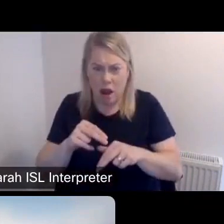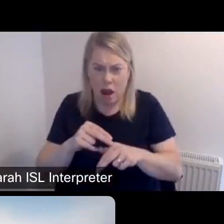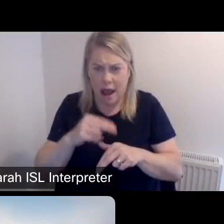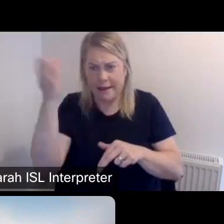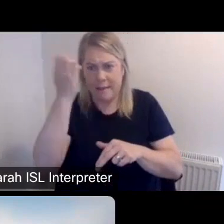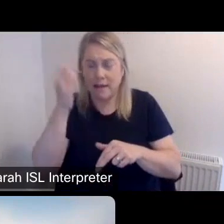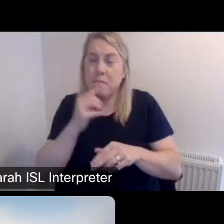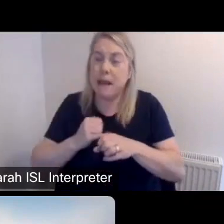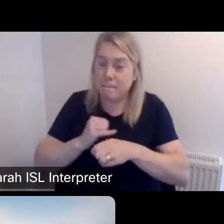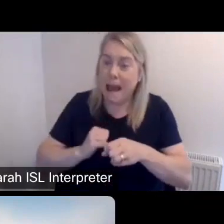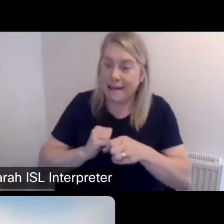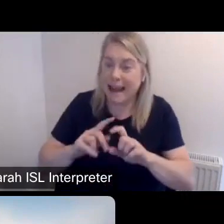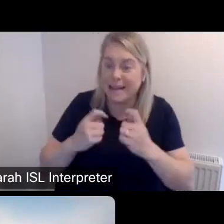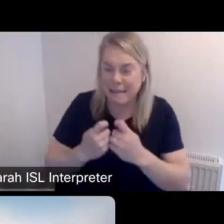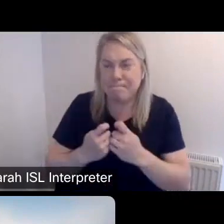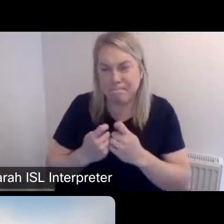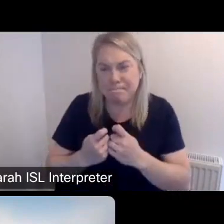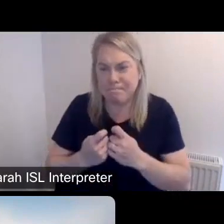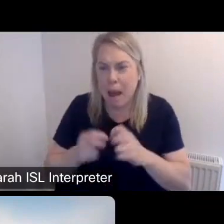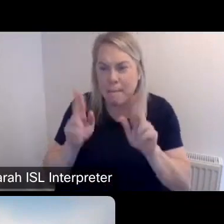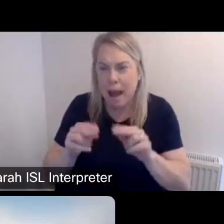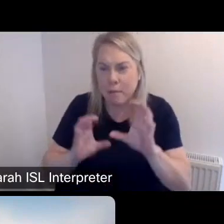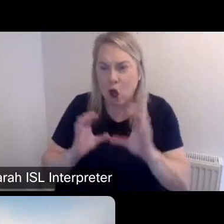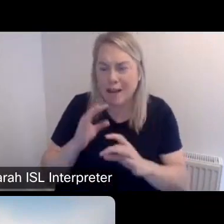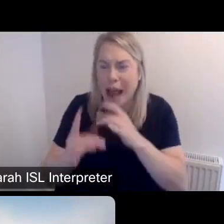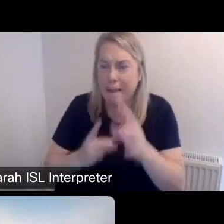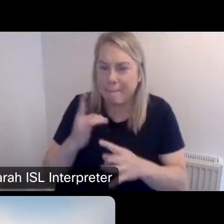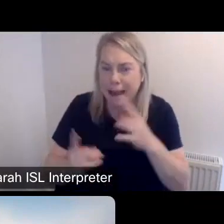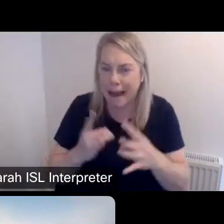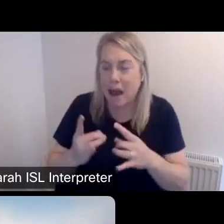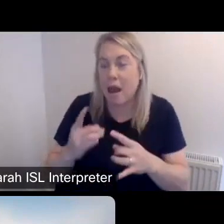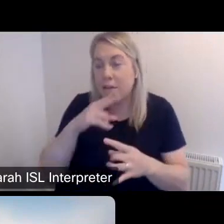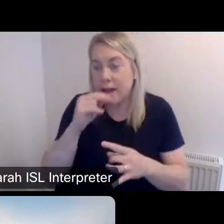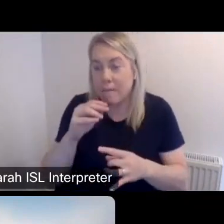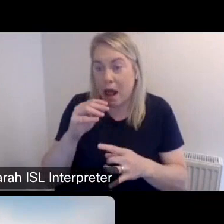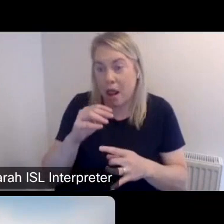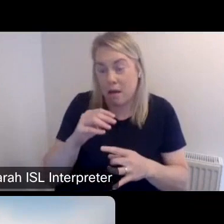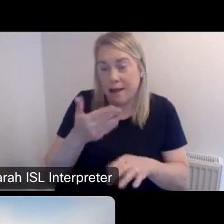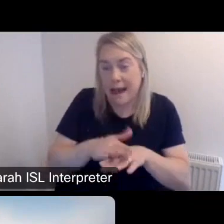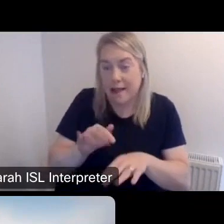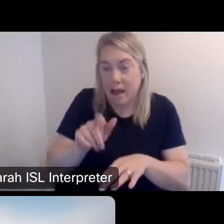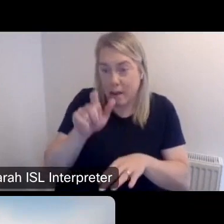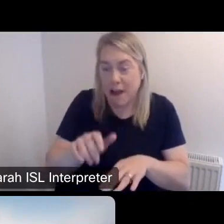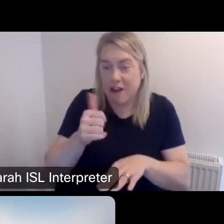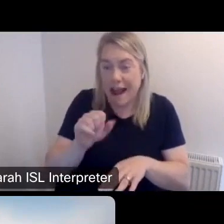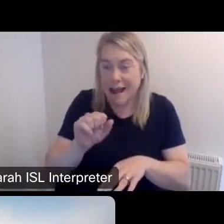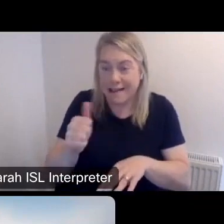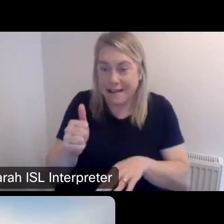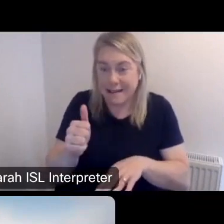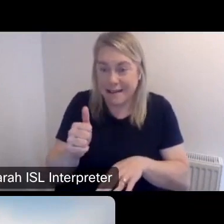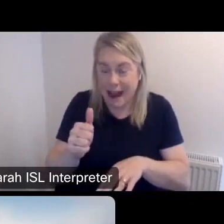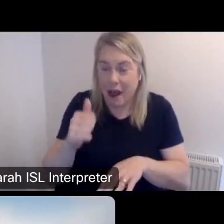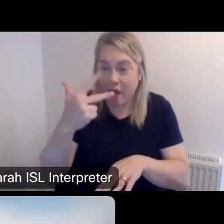team feel it was a potential outcome, i.e. the death in a patient with an ASA of 3 and a BMI greater than